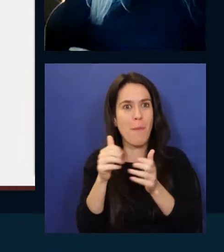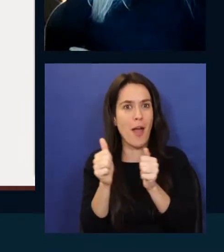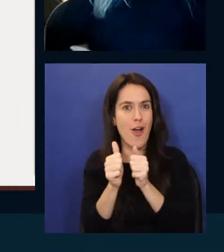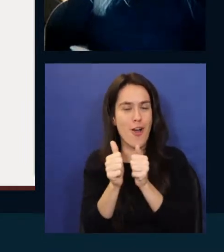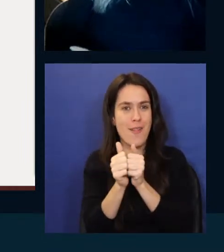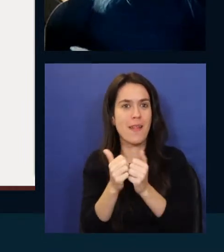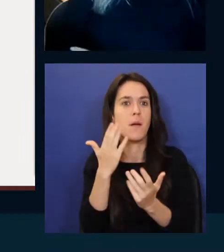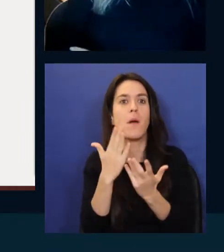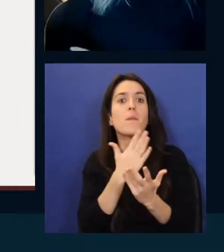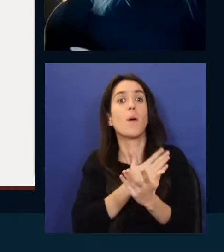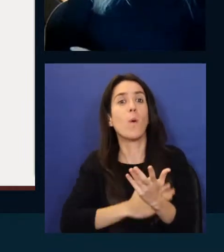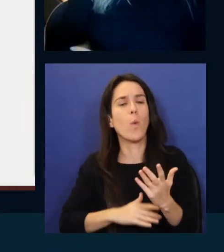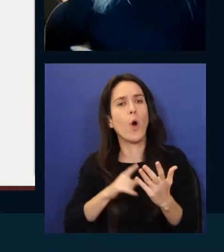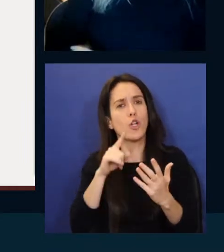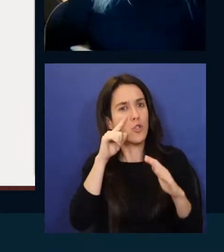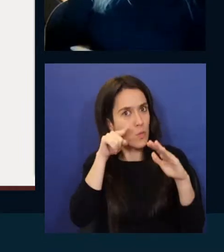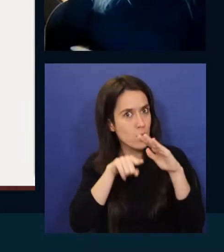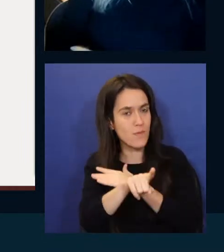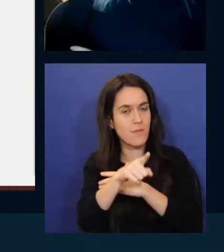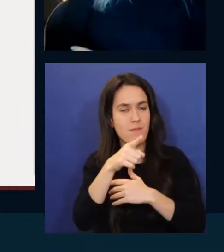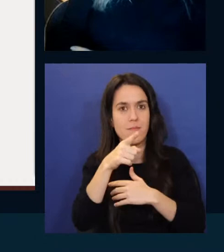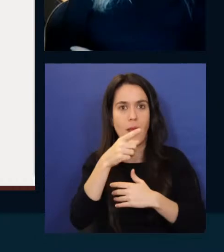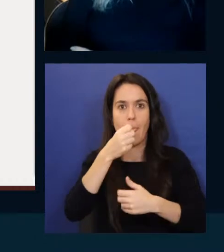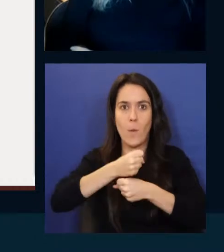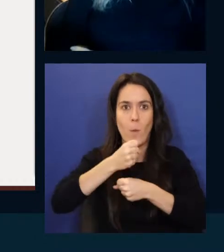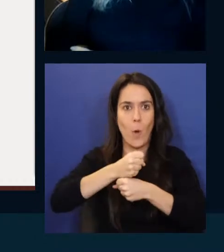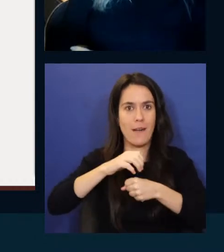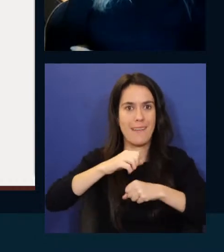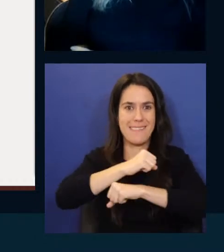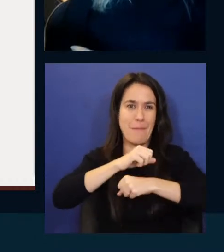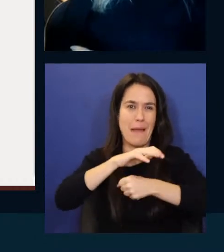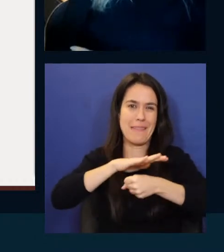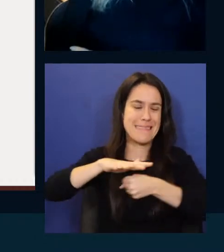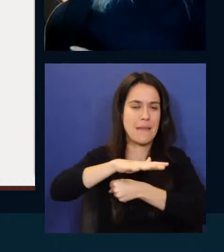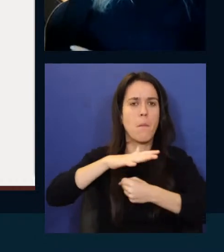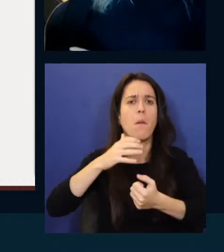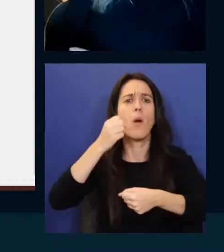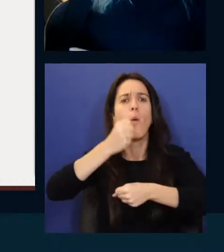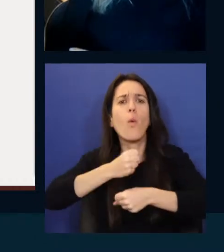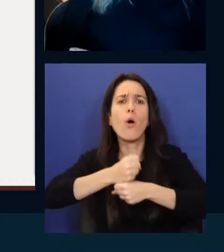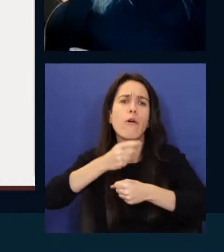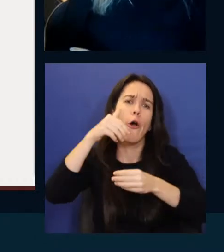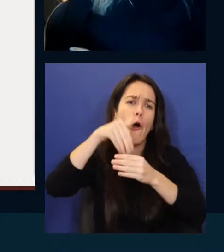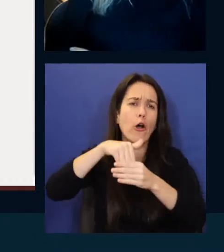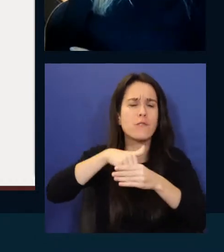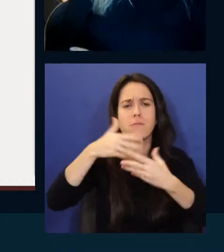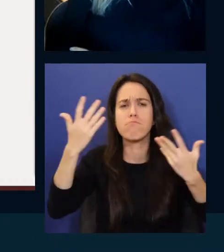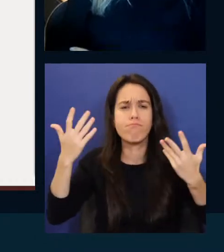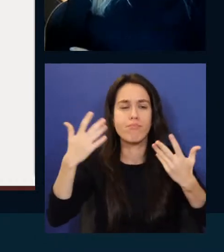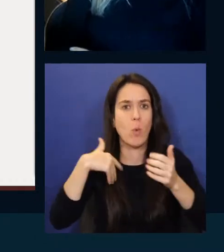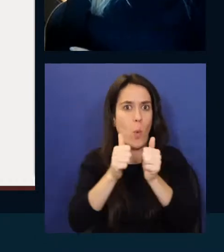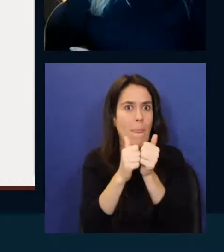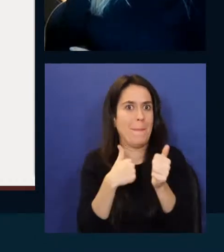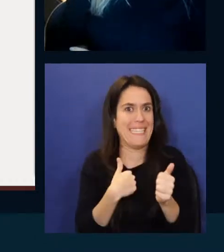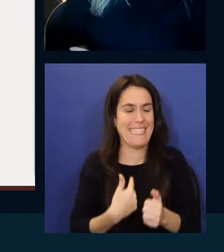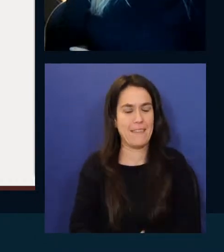into this specific workspace and then work on some content together with me.